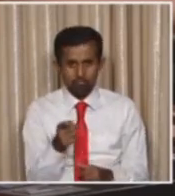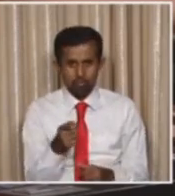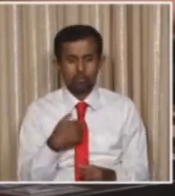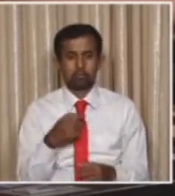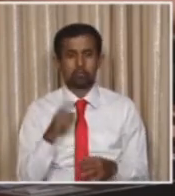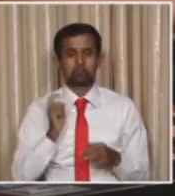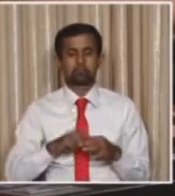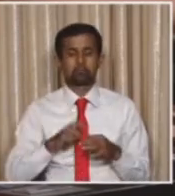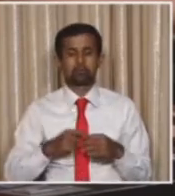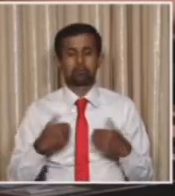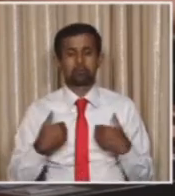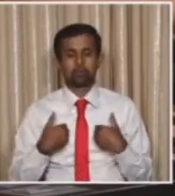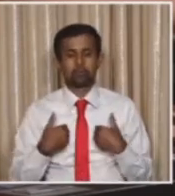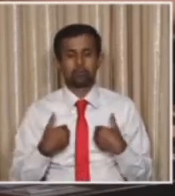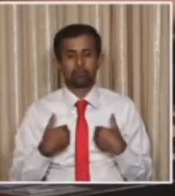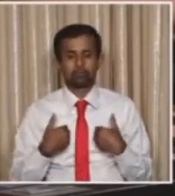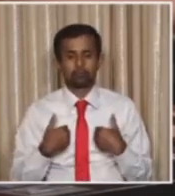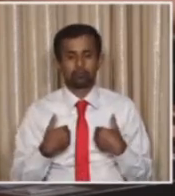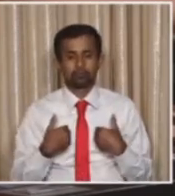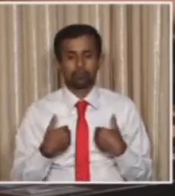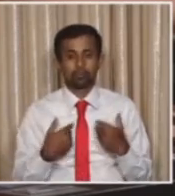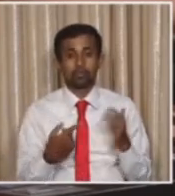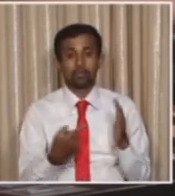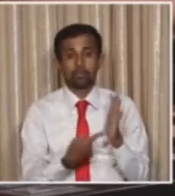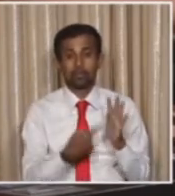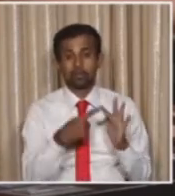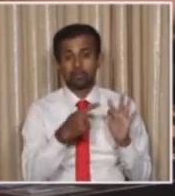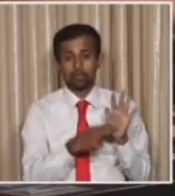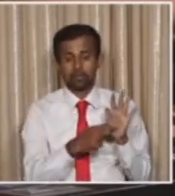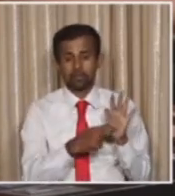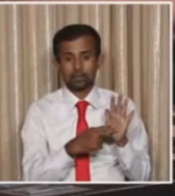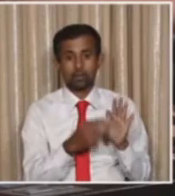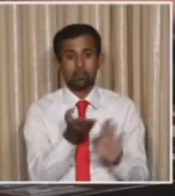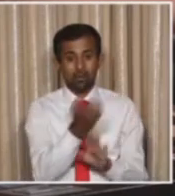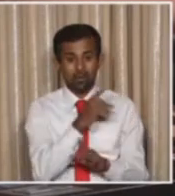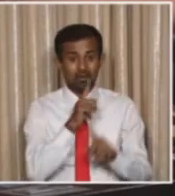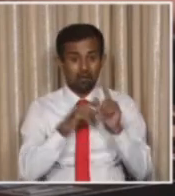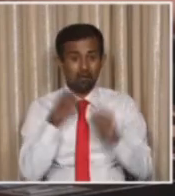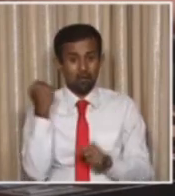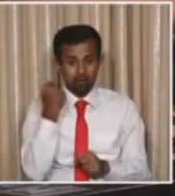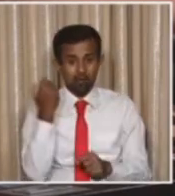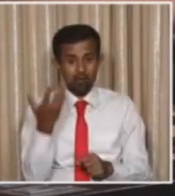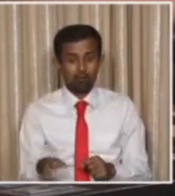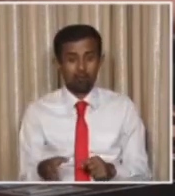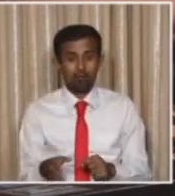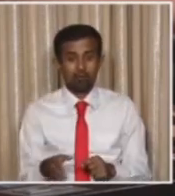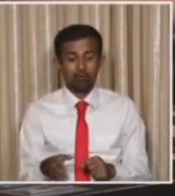Tennakoon, who spoke before me, mentioned with regards to the economic crisis,